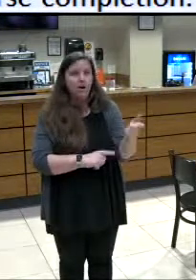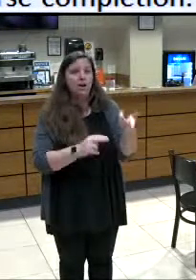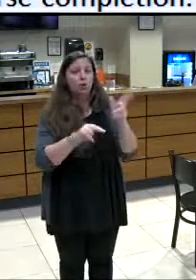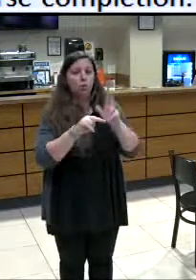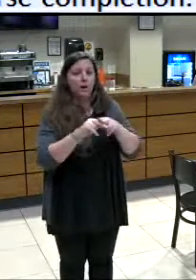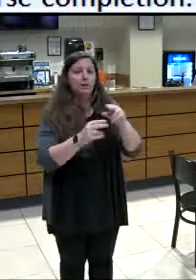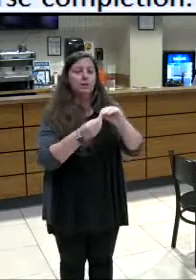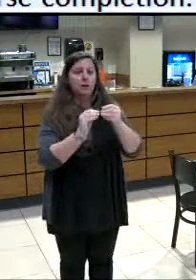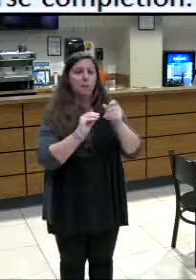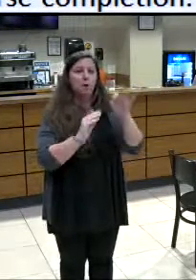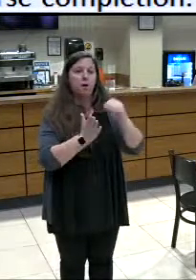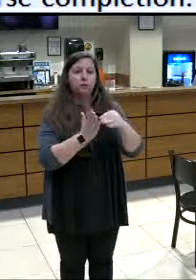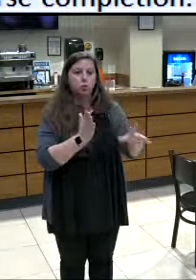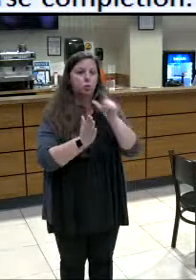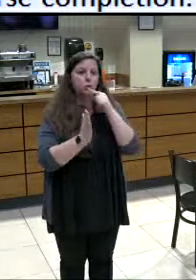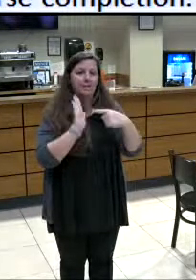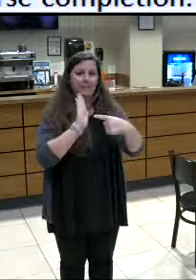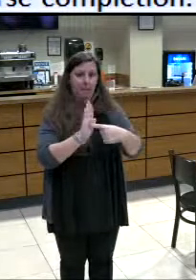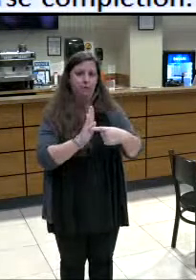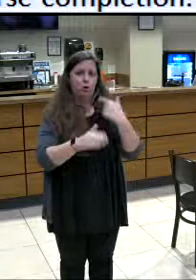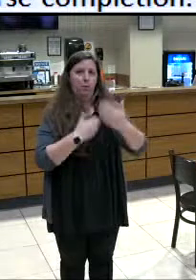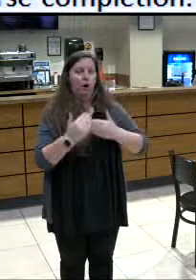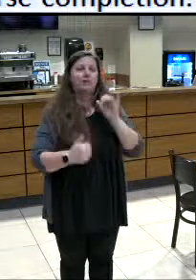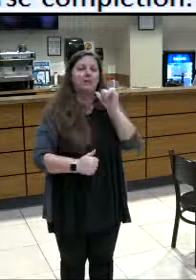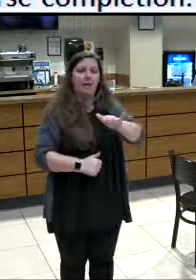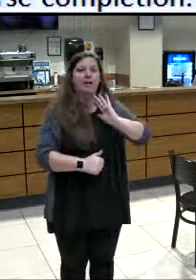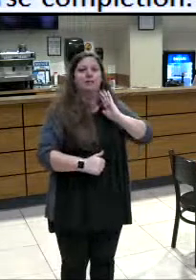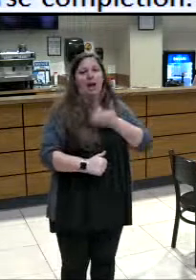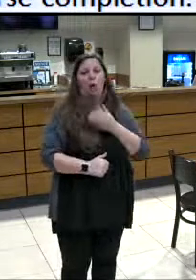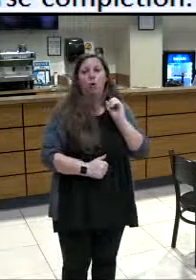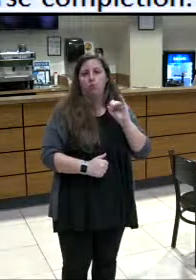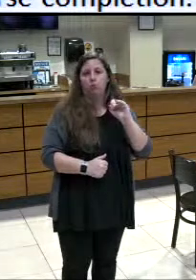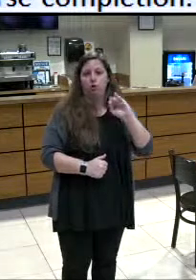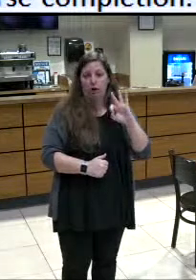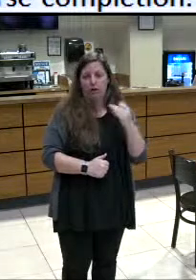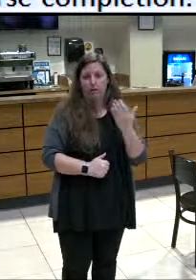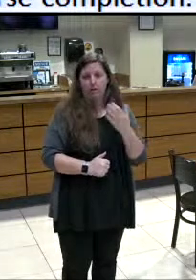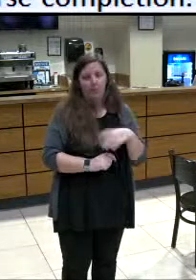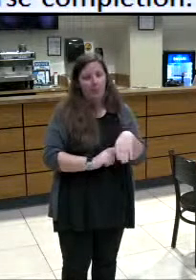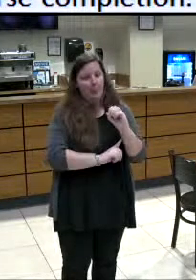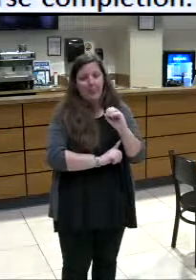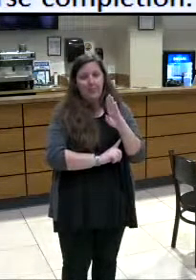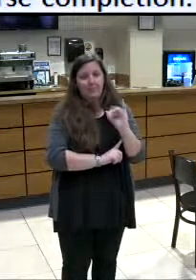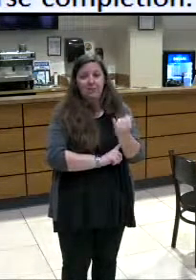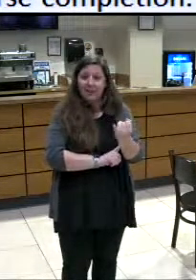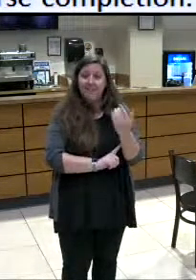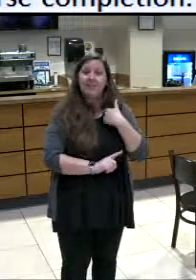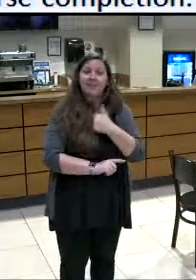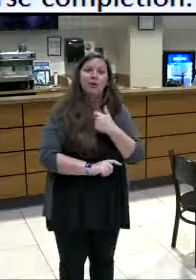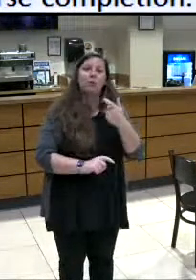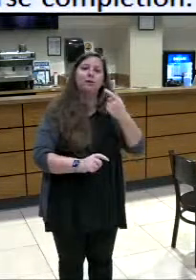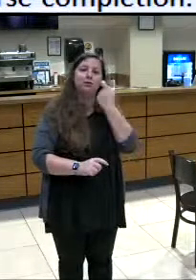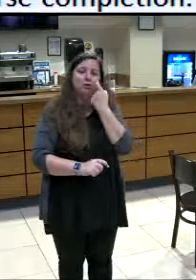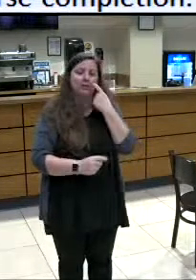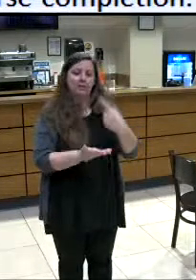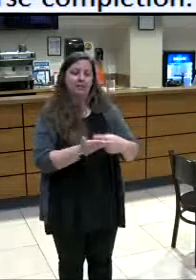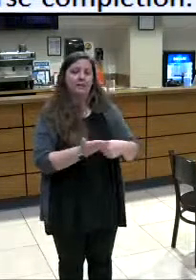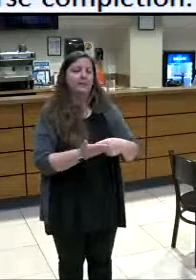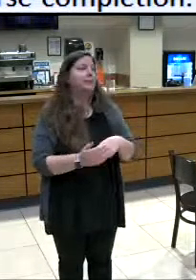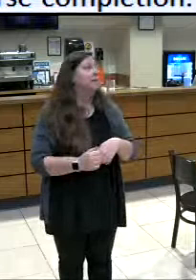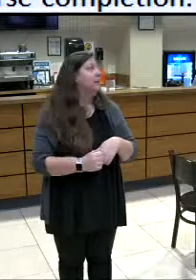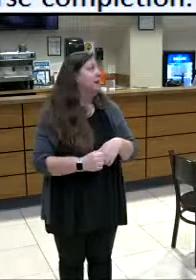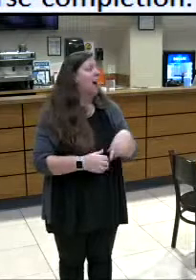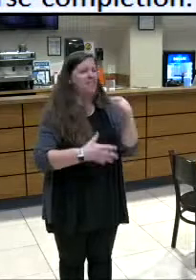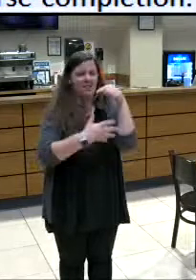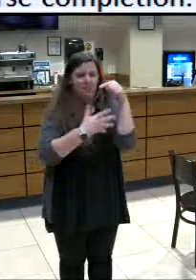who demonstrate progress. That is the objective. So that's what we just talked about. And then those bullets that are below represent